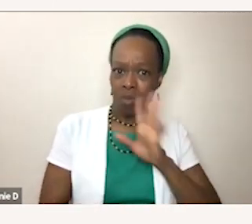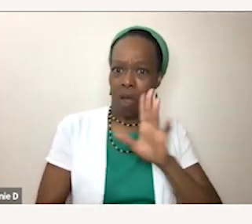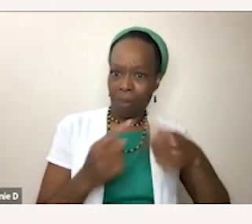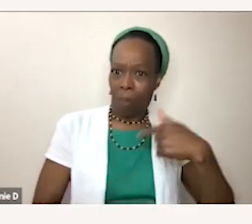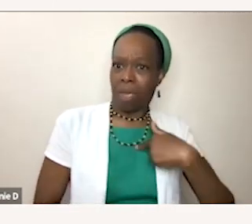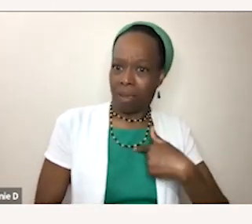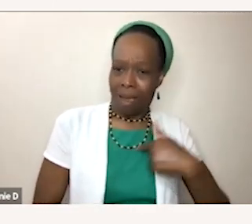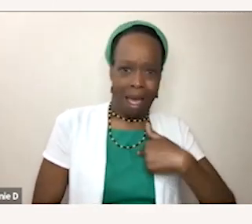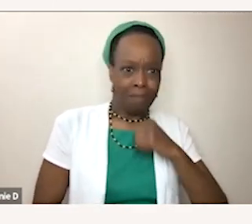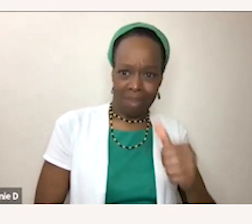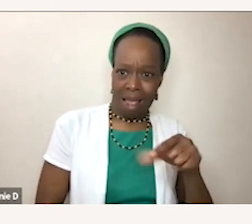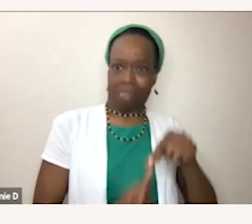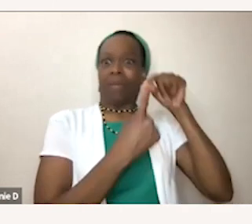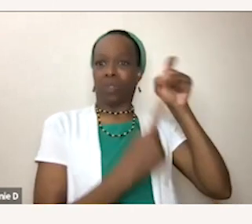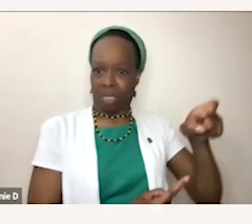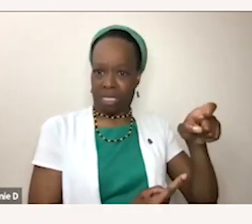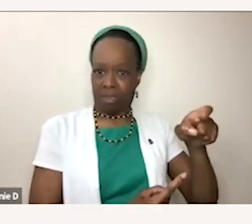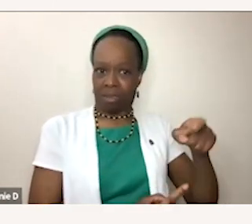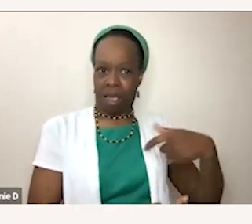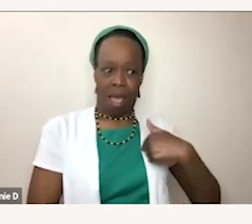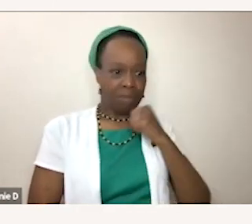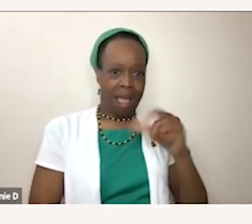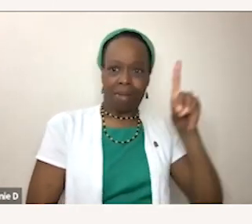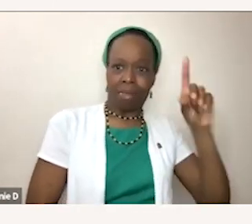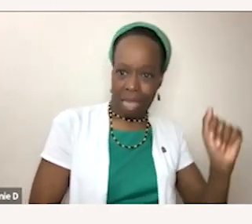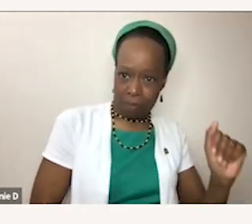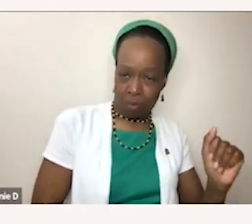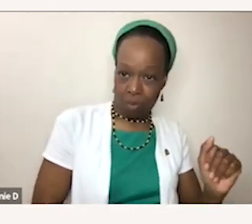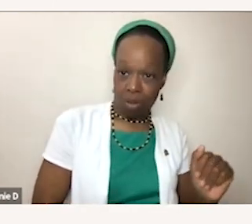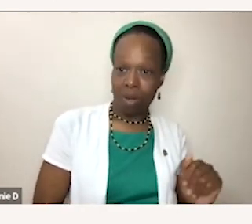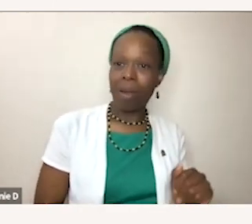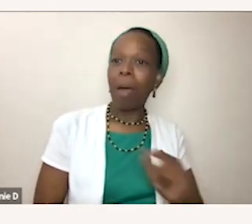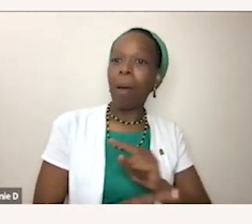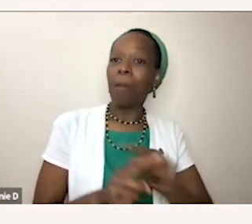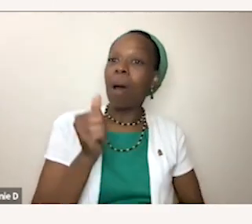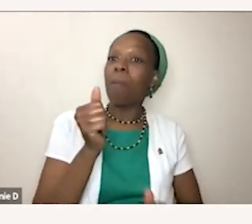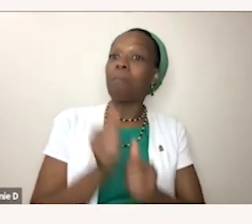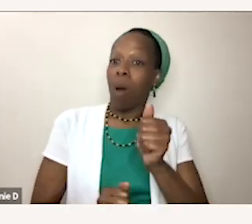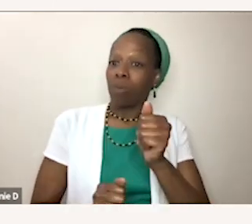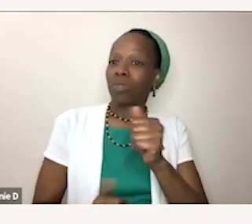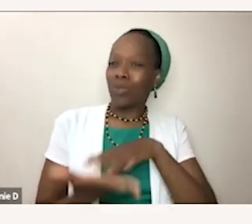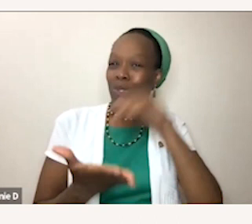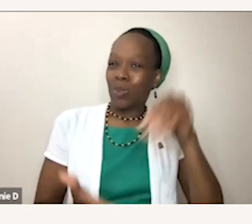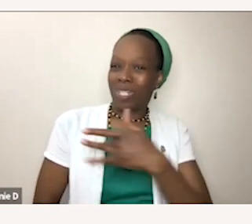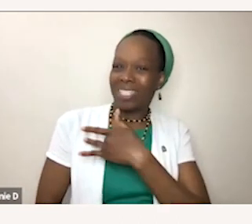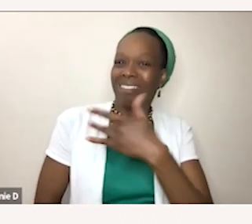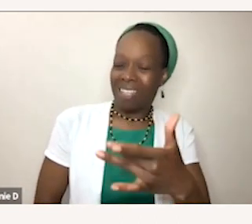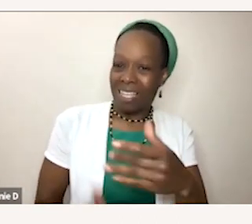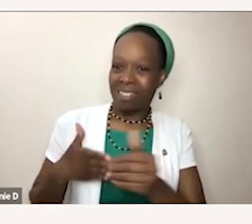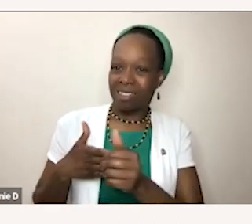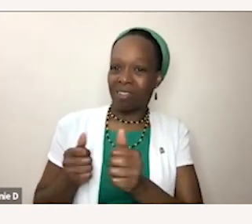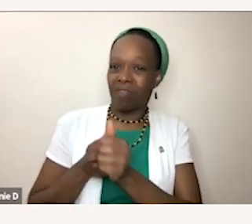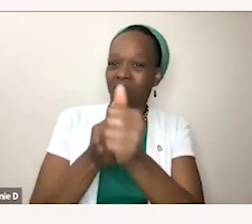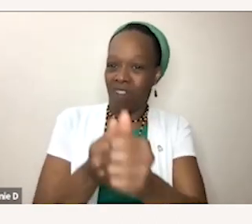most students are going to follow some kind of trajectory when it comes to the language that they